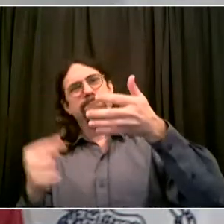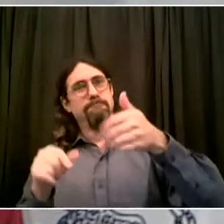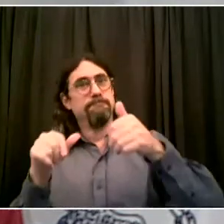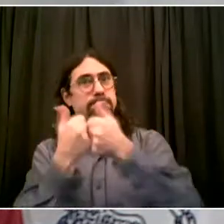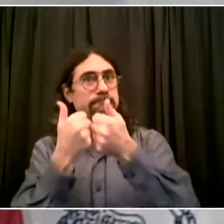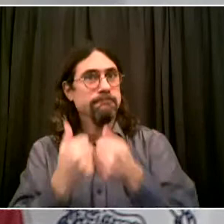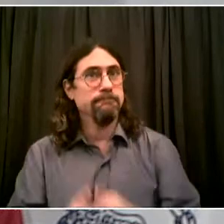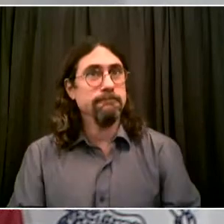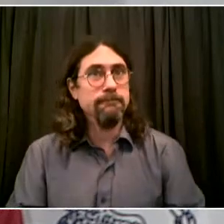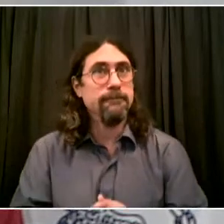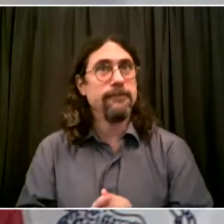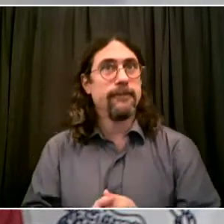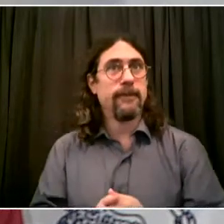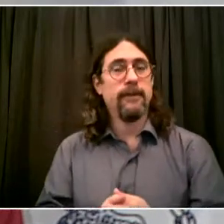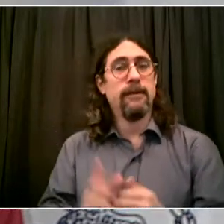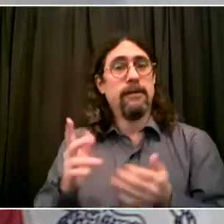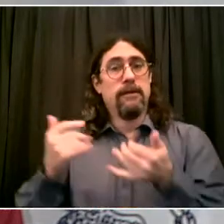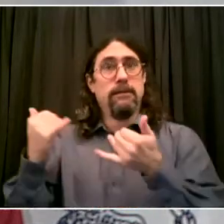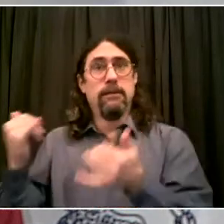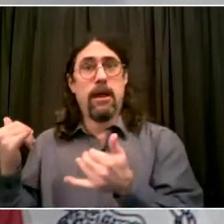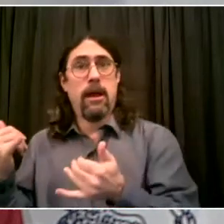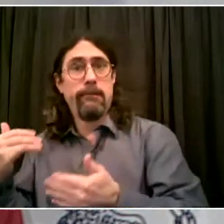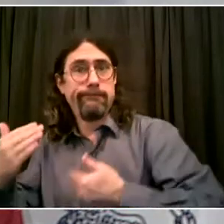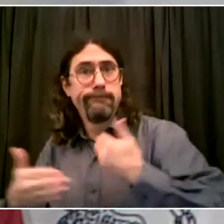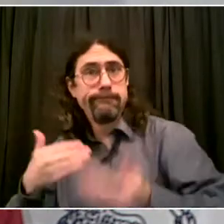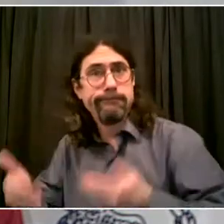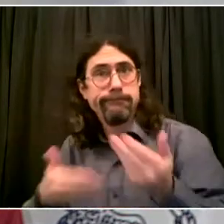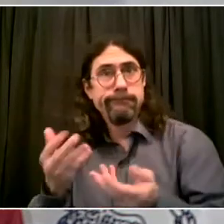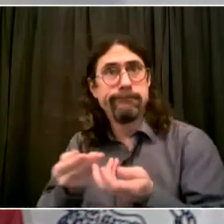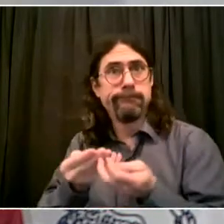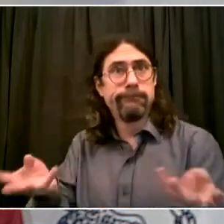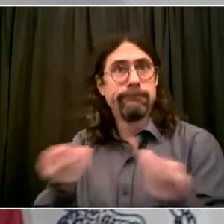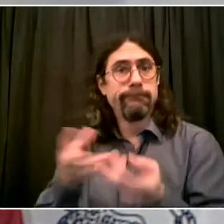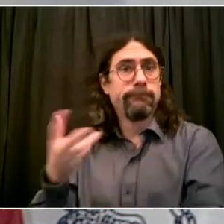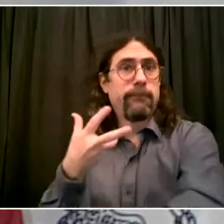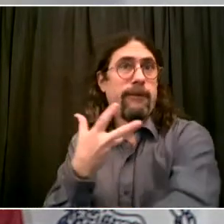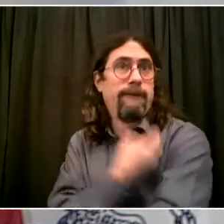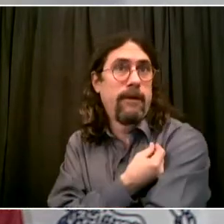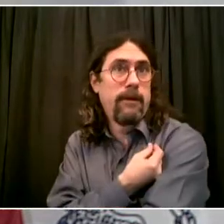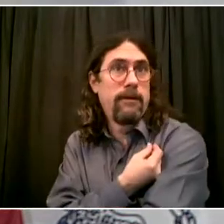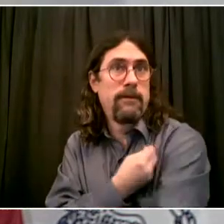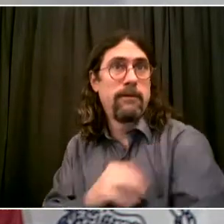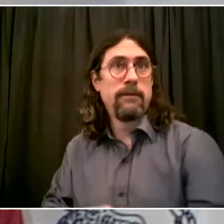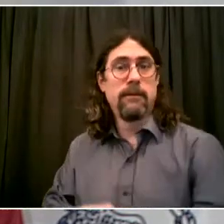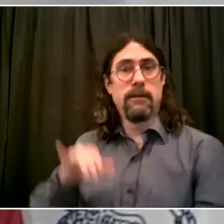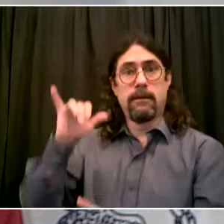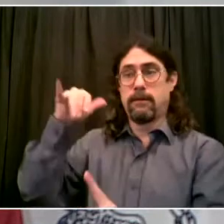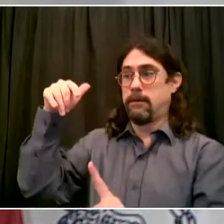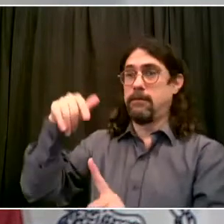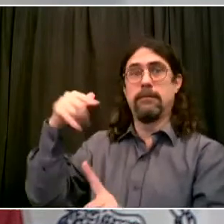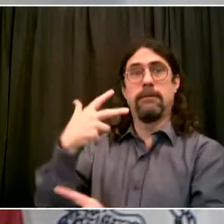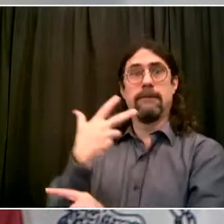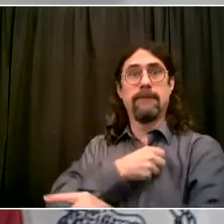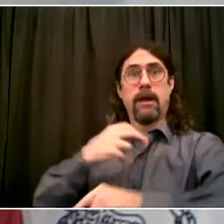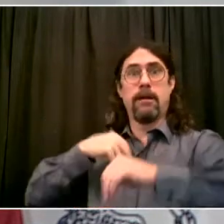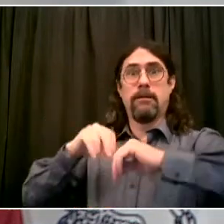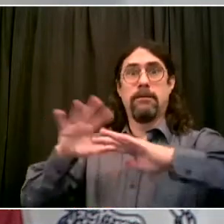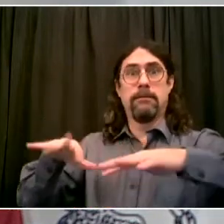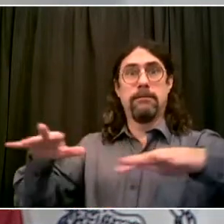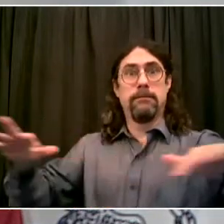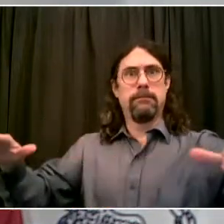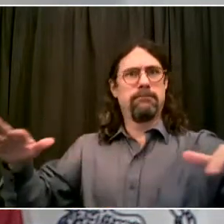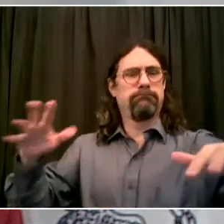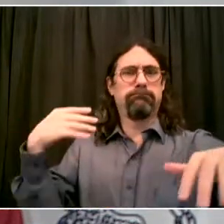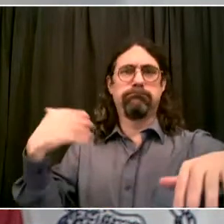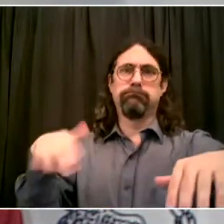be our ability to implement vaccine quickly. Again, right now, we are absolutely certain we could do over 500,000 vaccinations a week. So I think